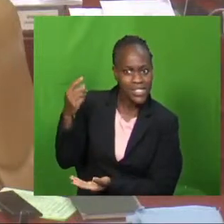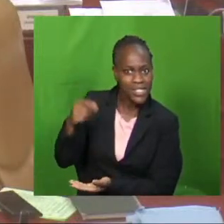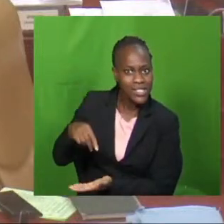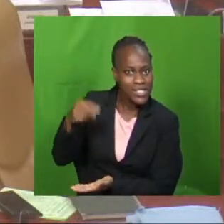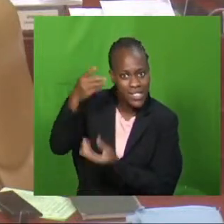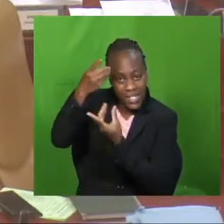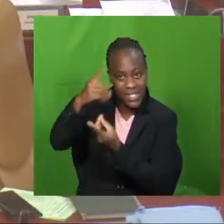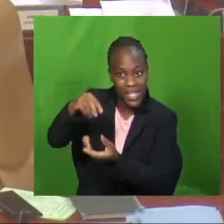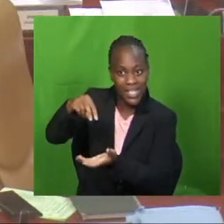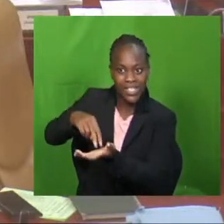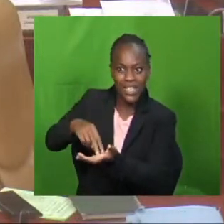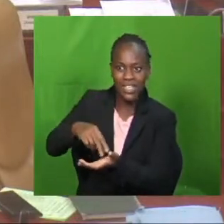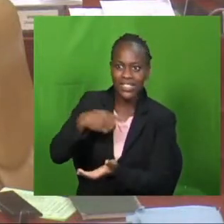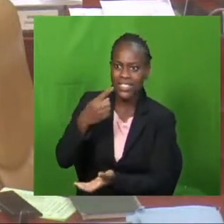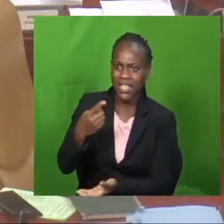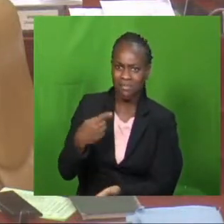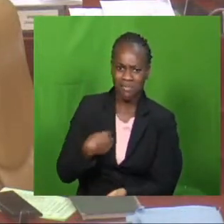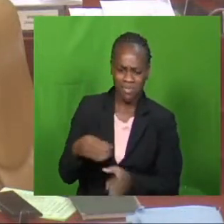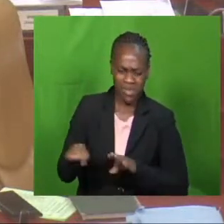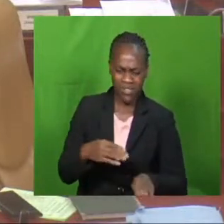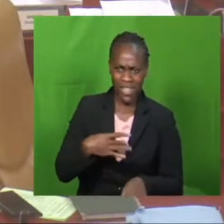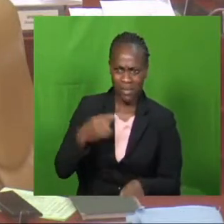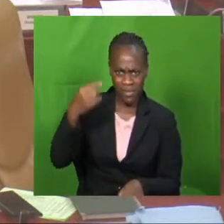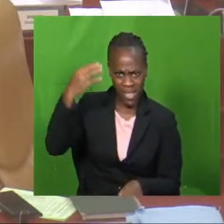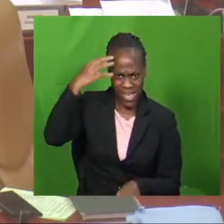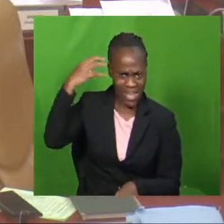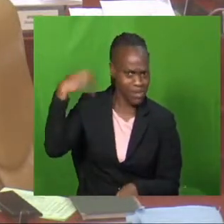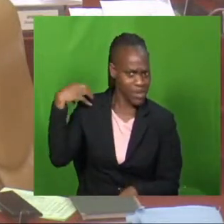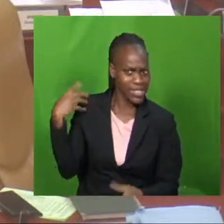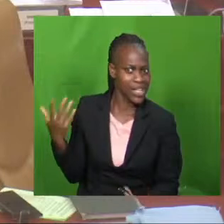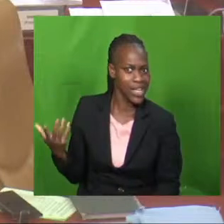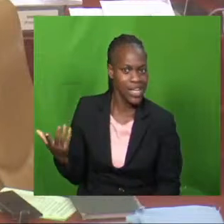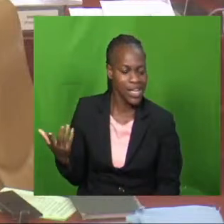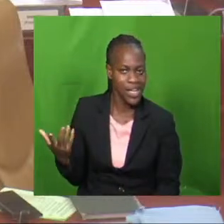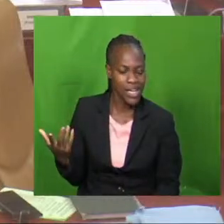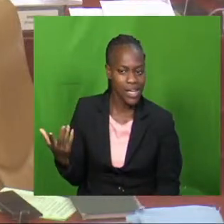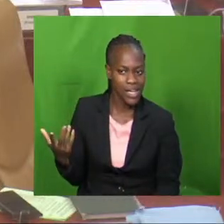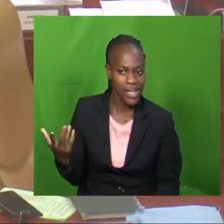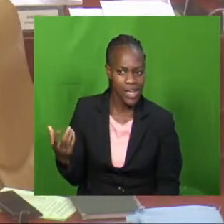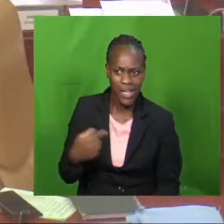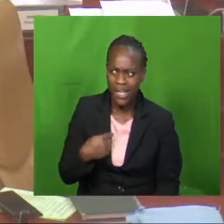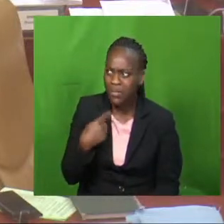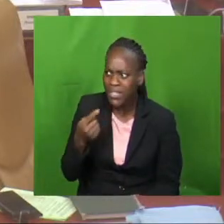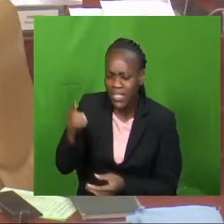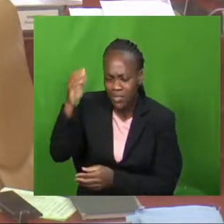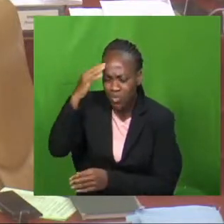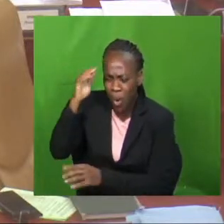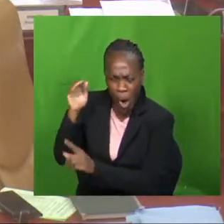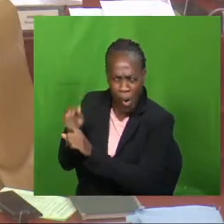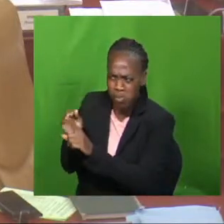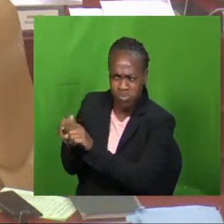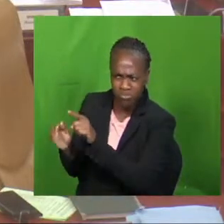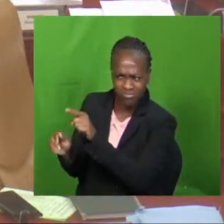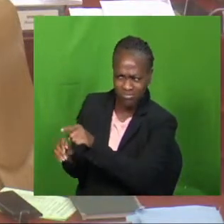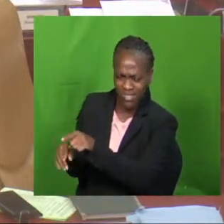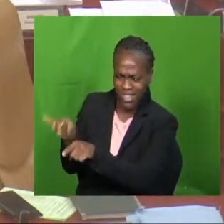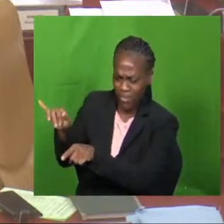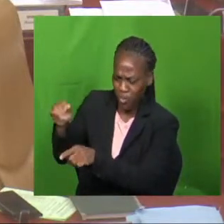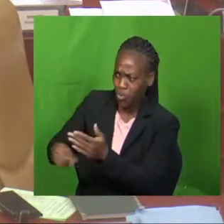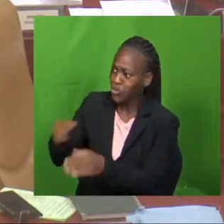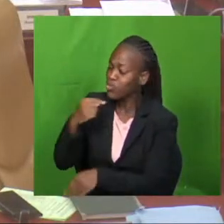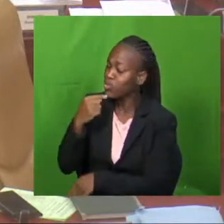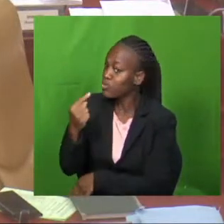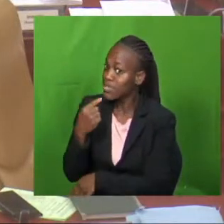and start calling names that I'm behaving like a headmaster. And I'm trying to draw his attention that that comment that he's